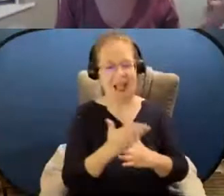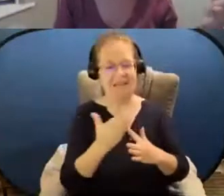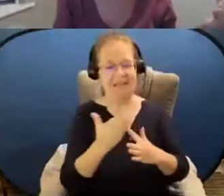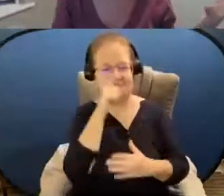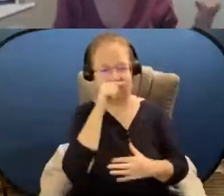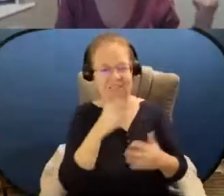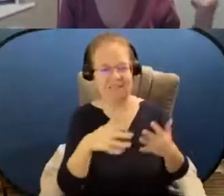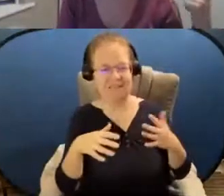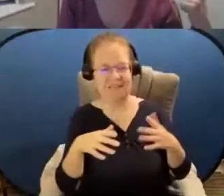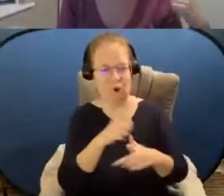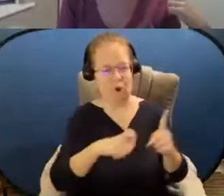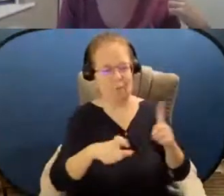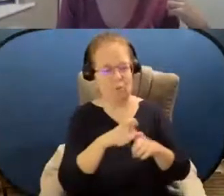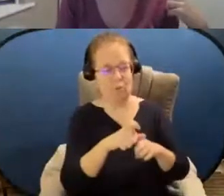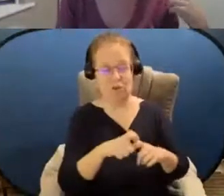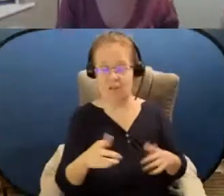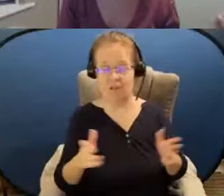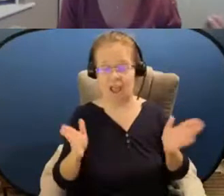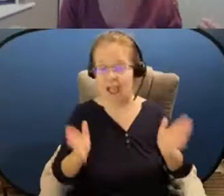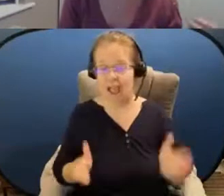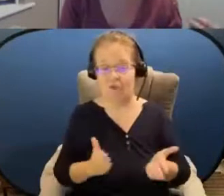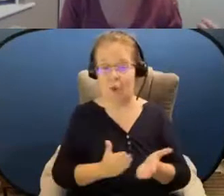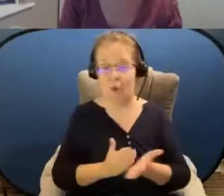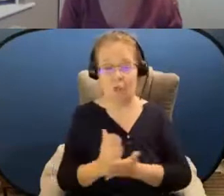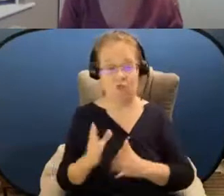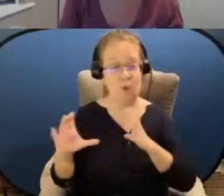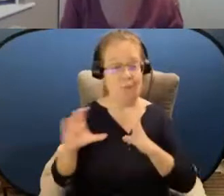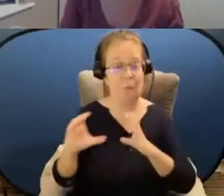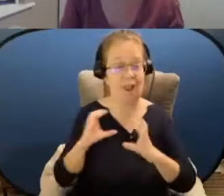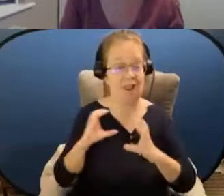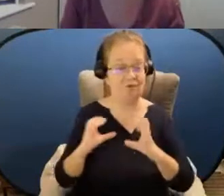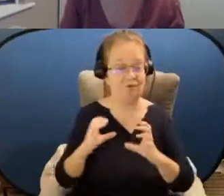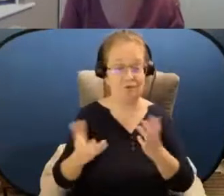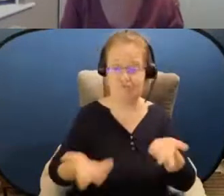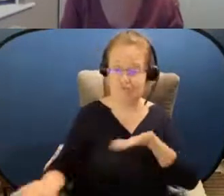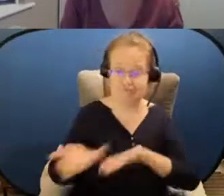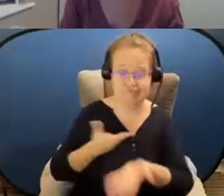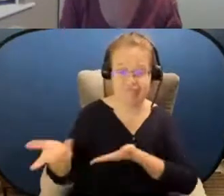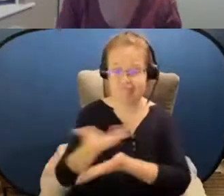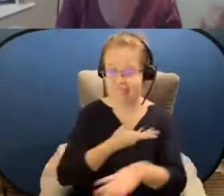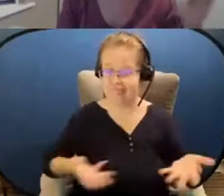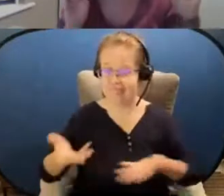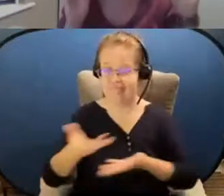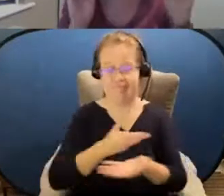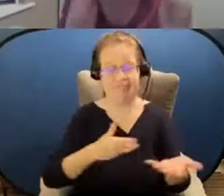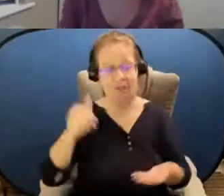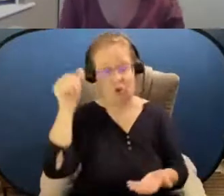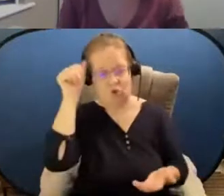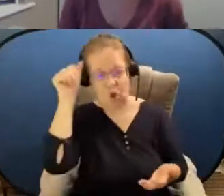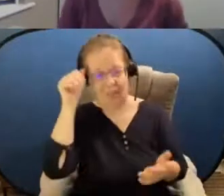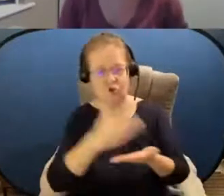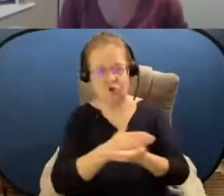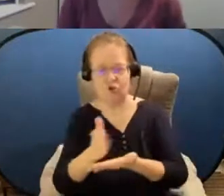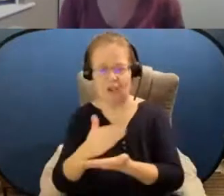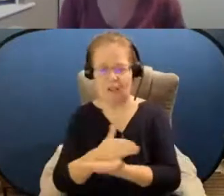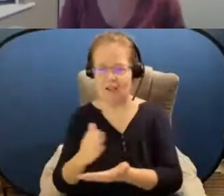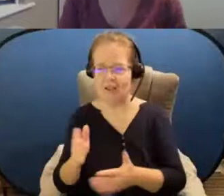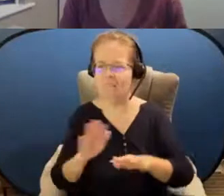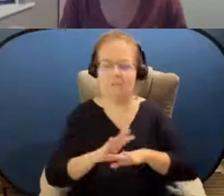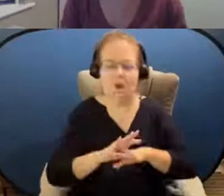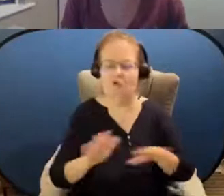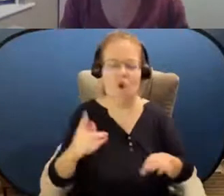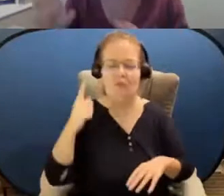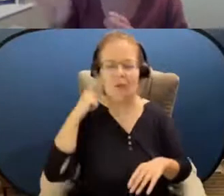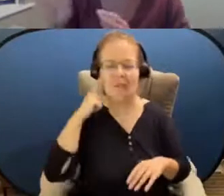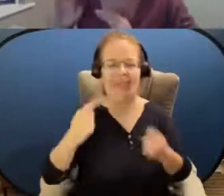think it's just got to be through communication, conversation and knowledge sharing, and not considering it to be